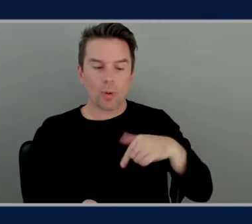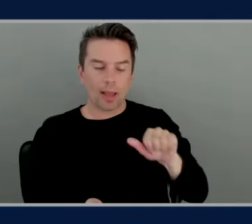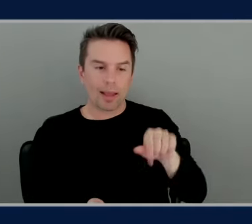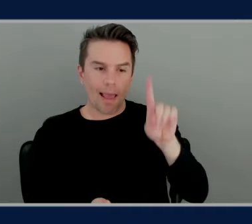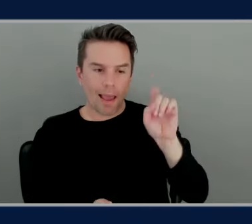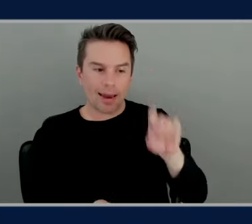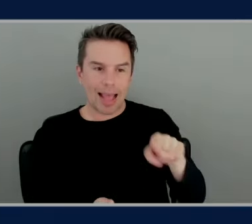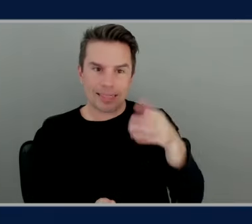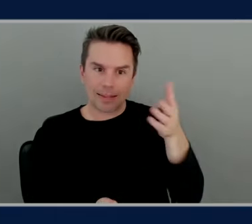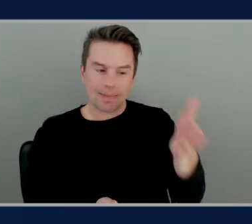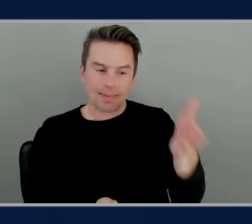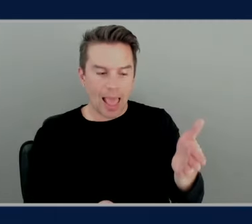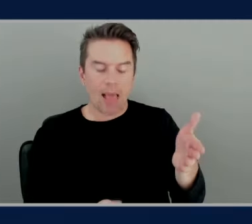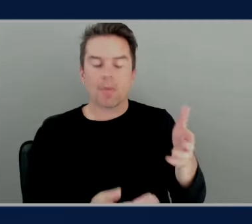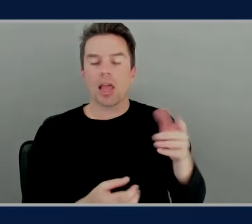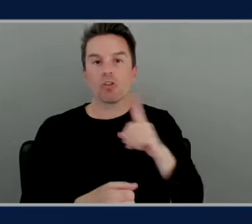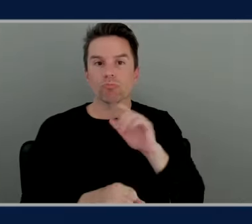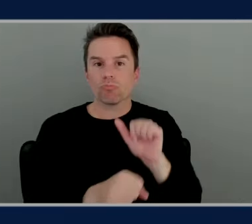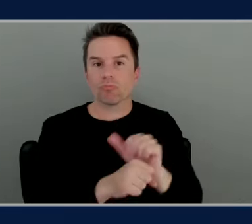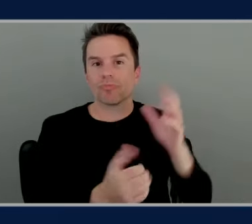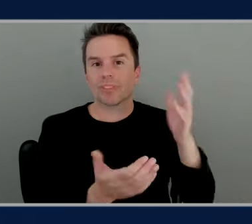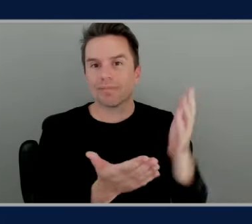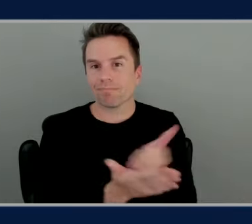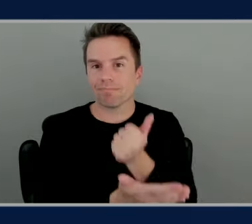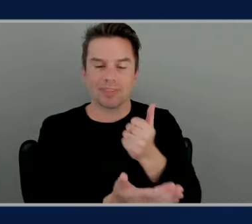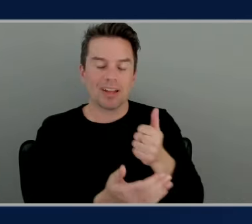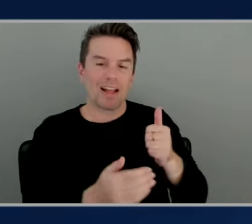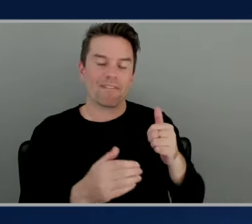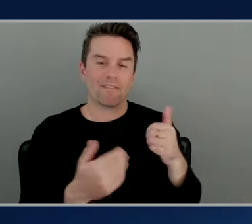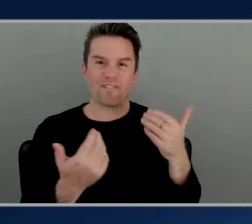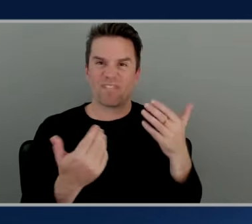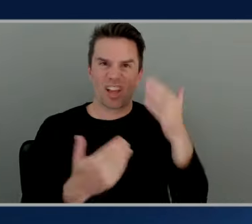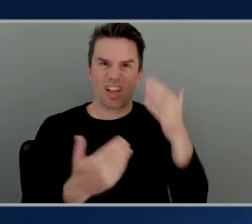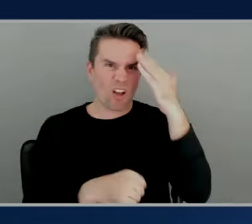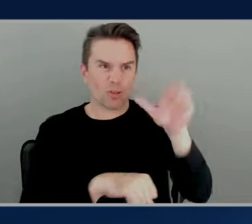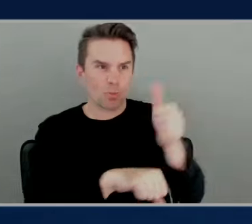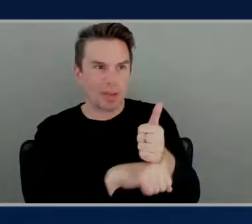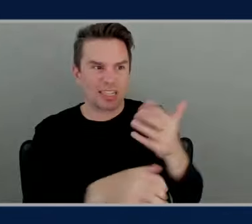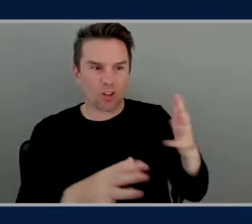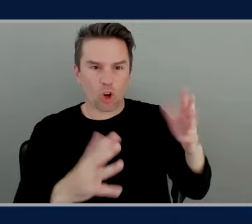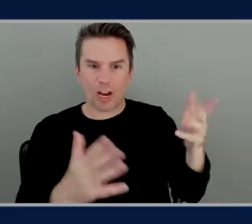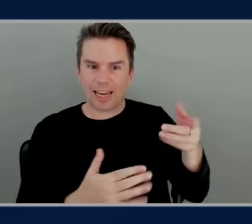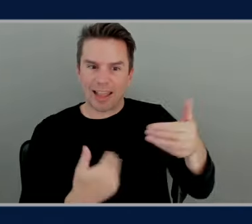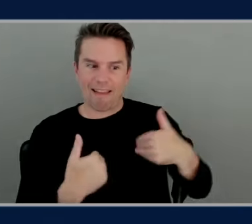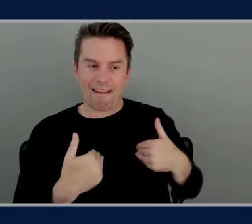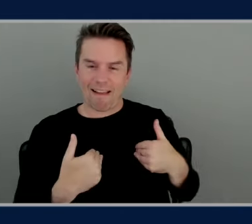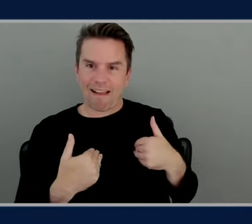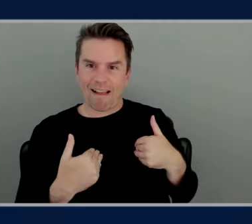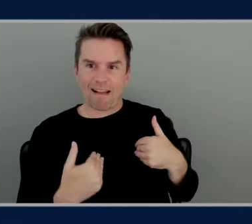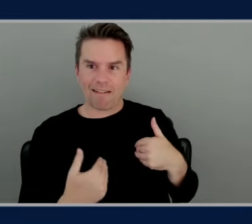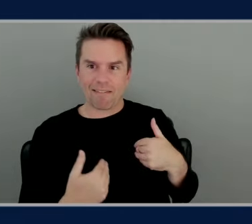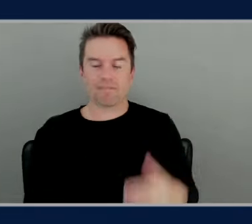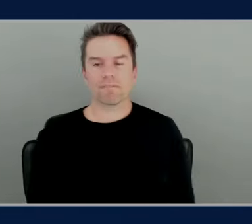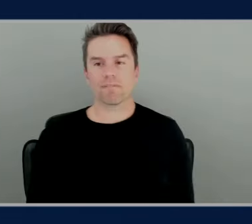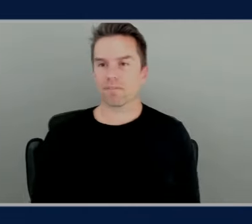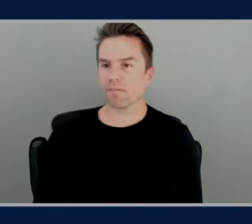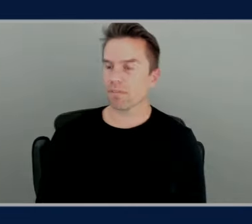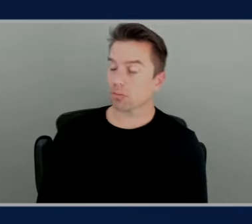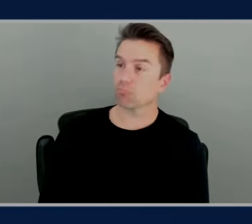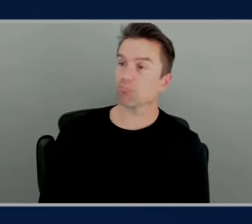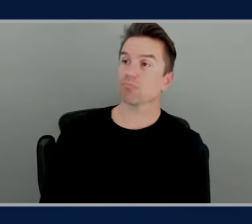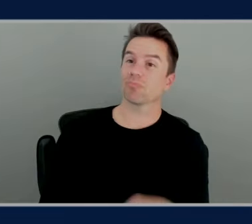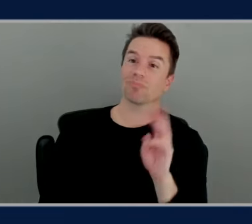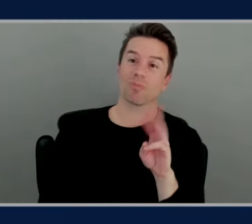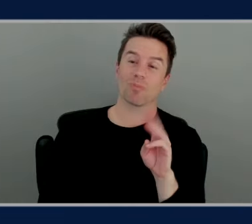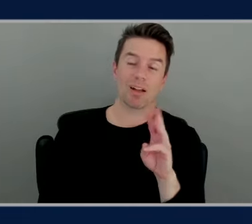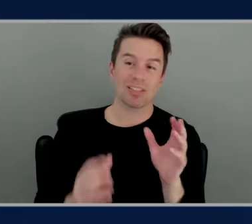knowledge that already exists. Yeah. Correct. Nice. Wow. That's a lot to chew on. So I guess I got to ask the million-dollar